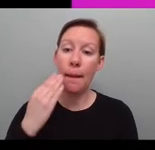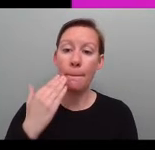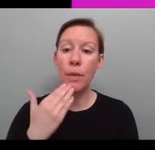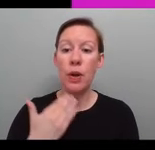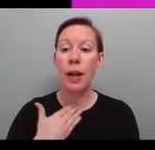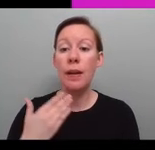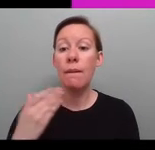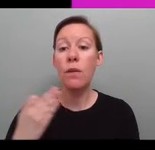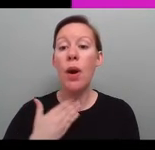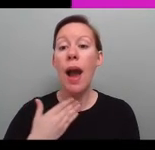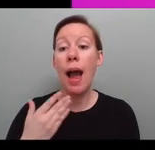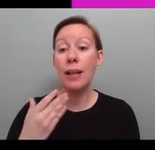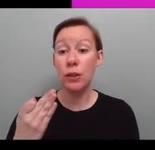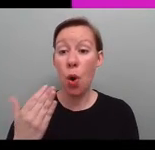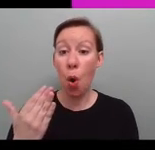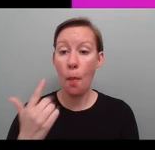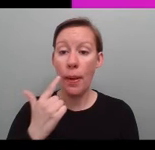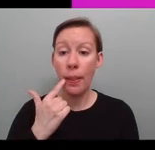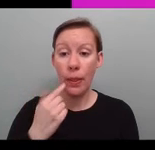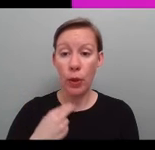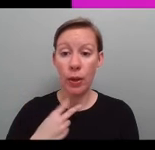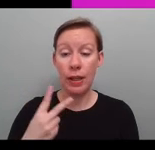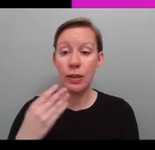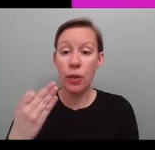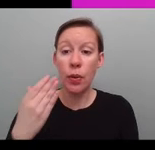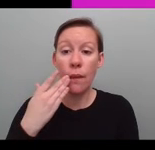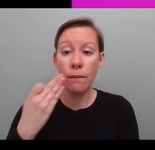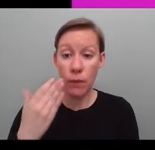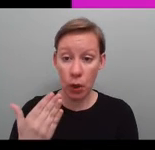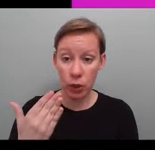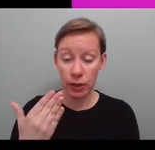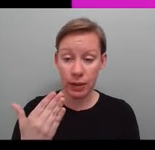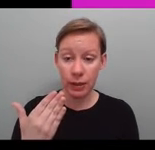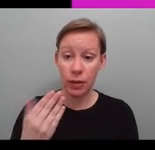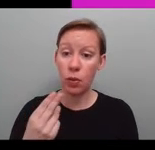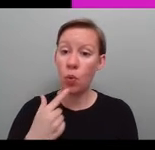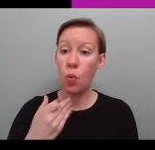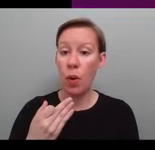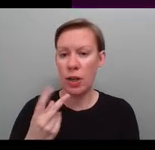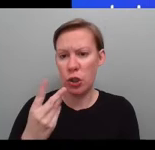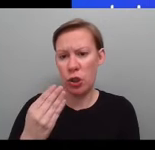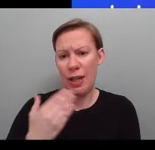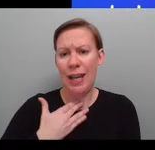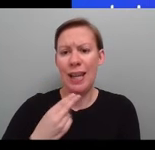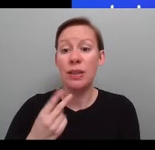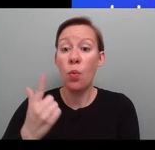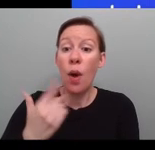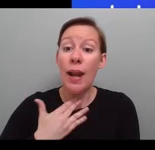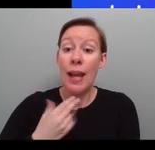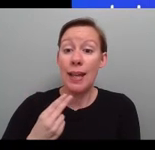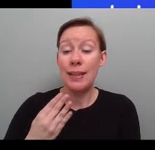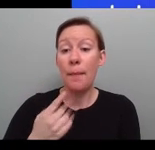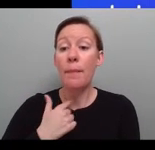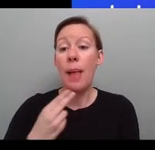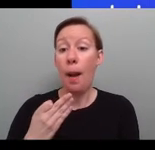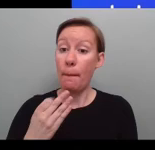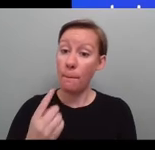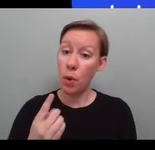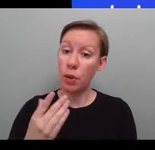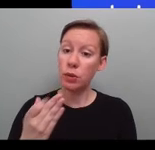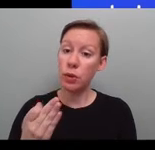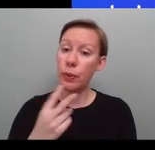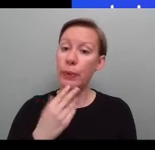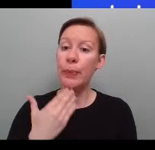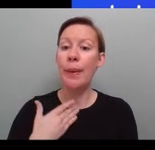learning with teachers and your fellow classmates. So the first question you might have is, what exactly is Blackboard